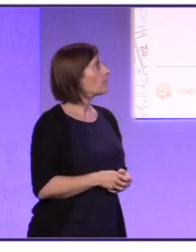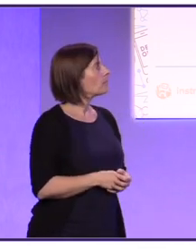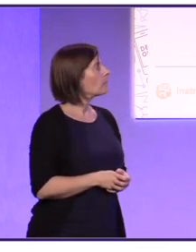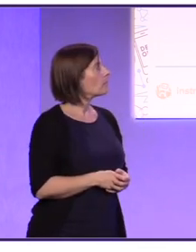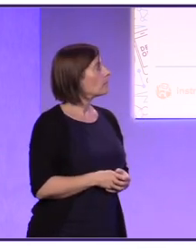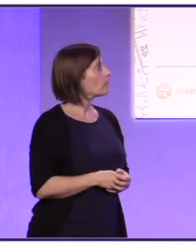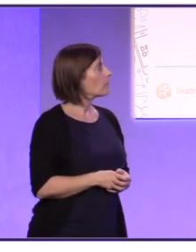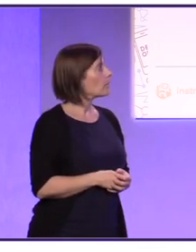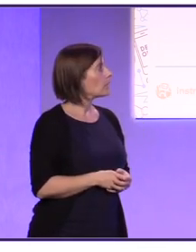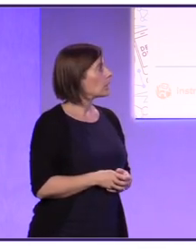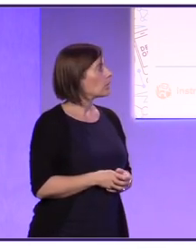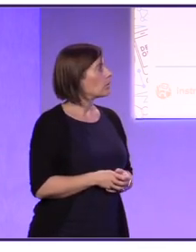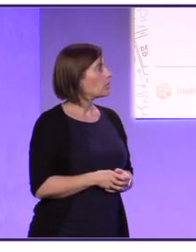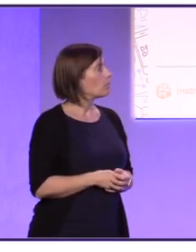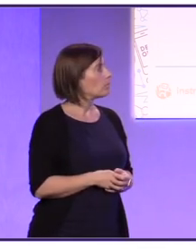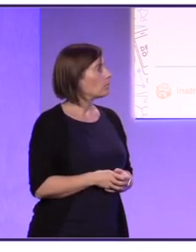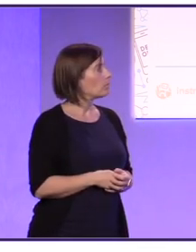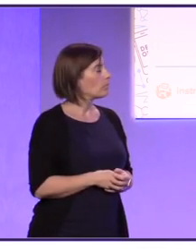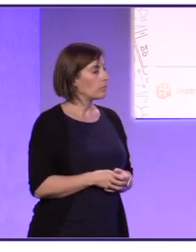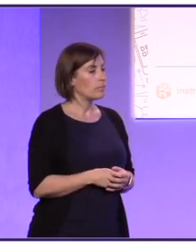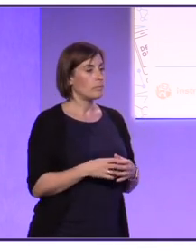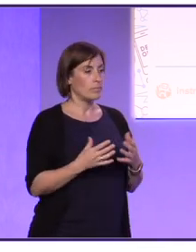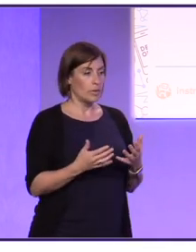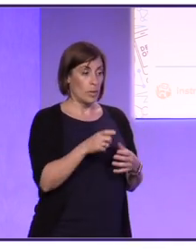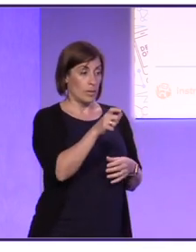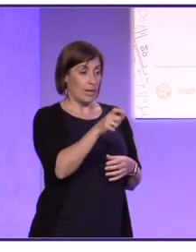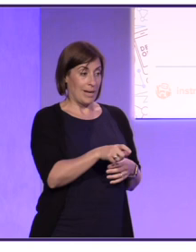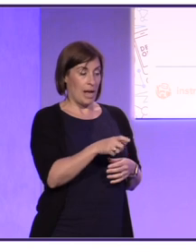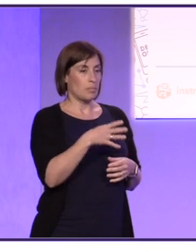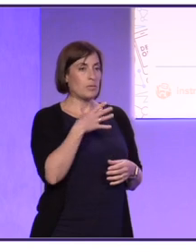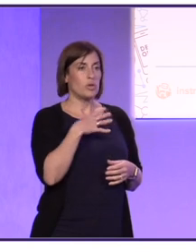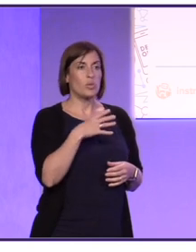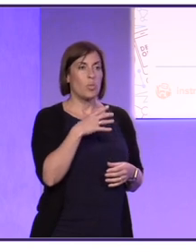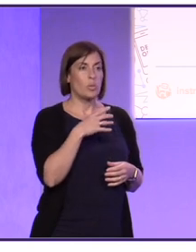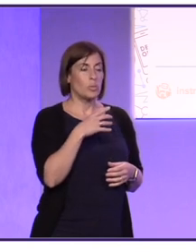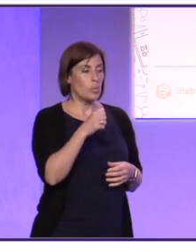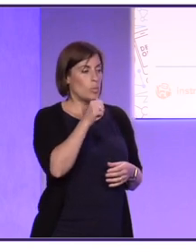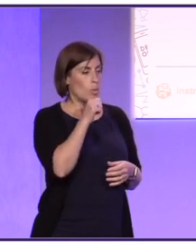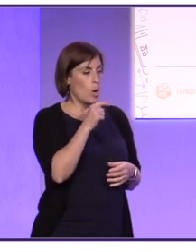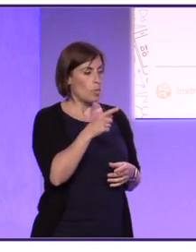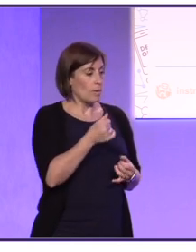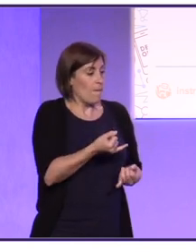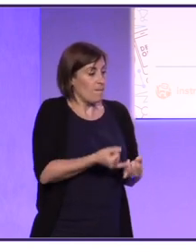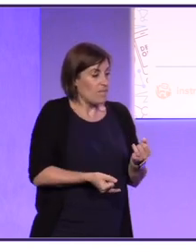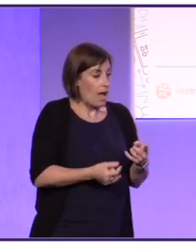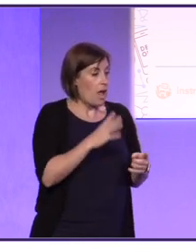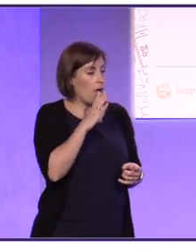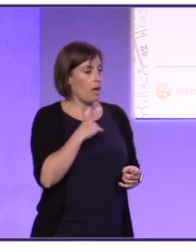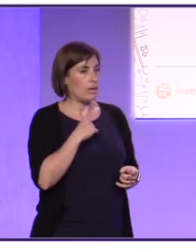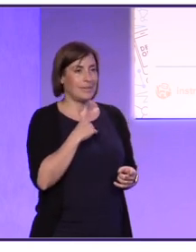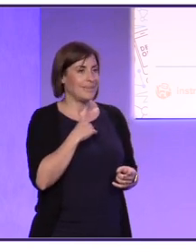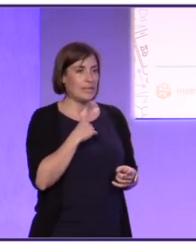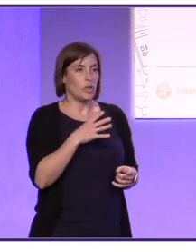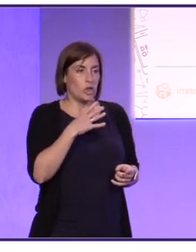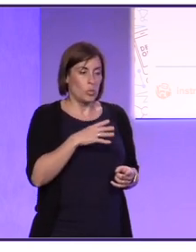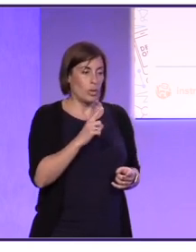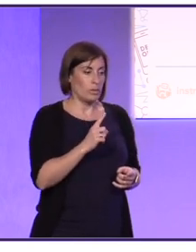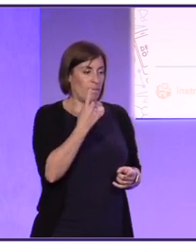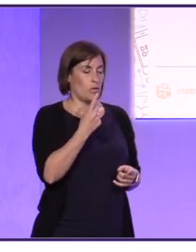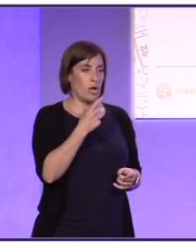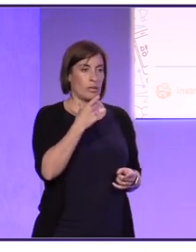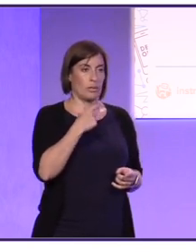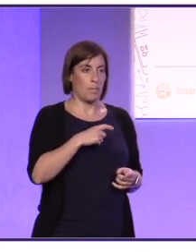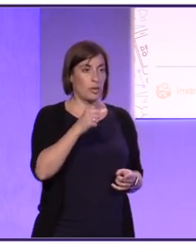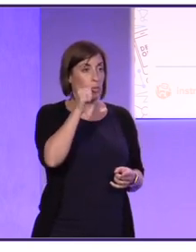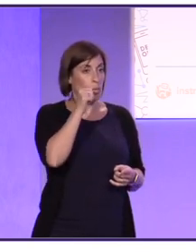But this drives that you don't want your customers telling you when there is a failure. You want to be the first to react. And how do you react